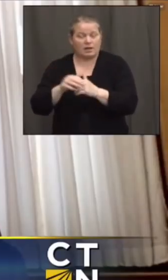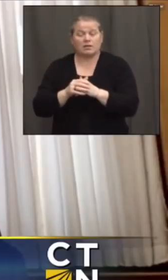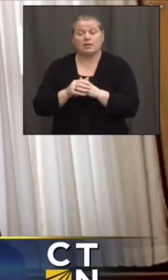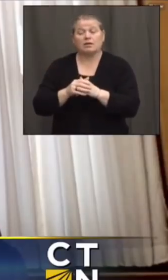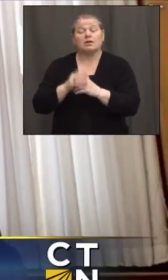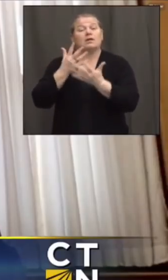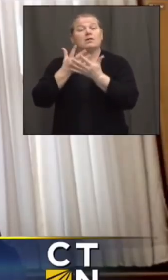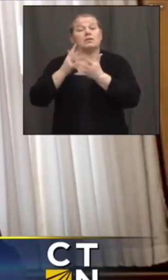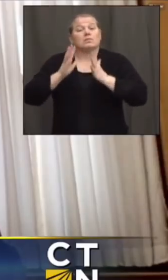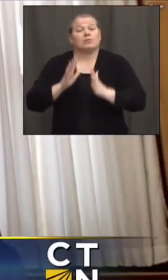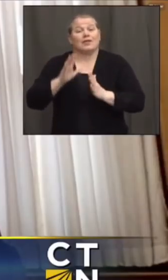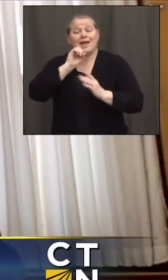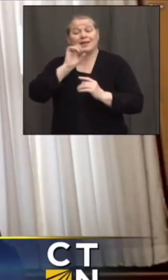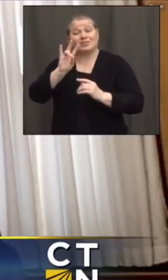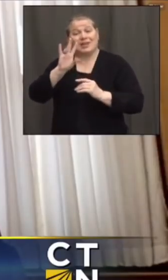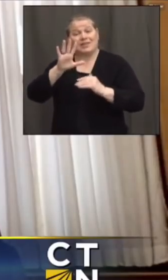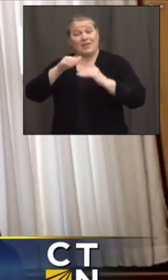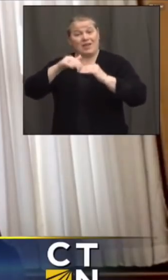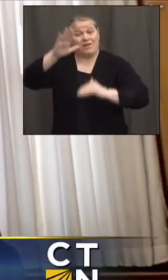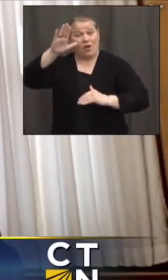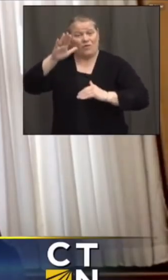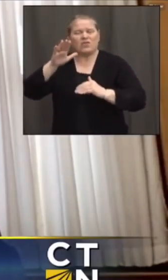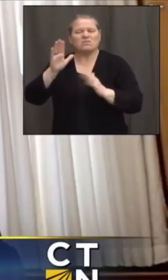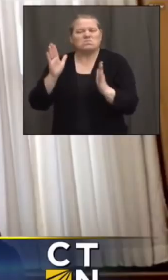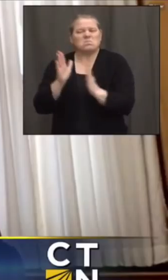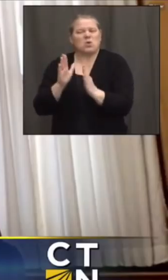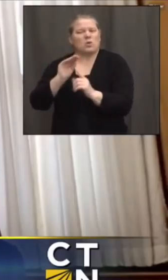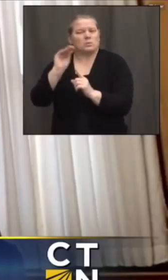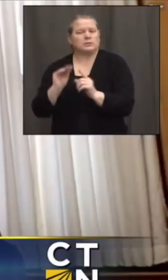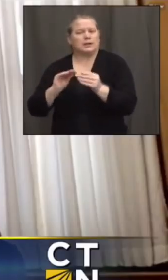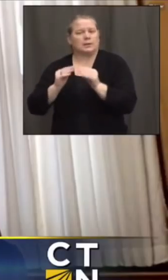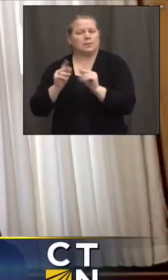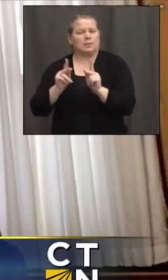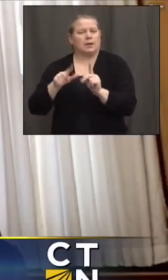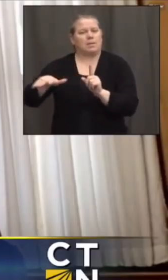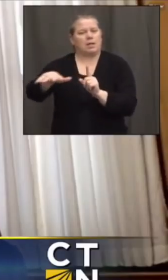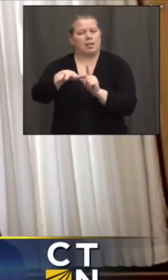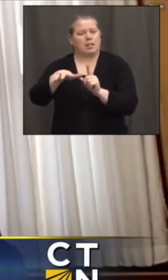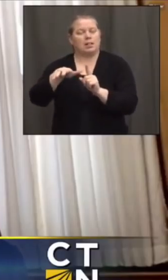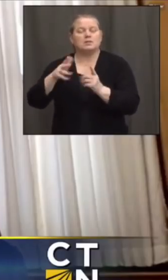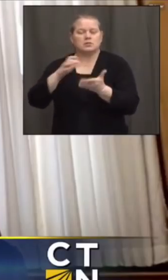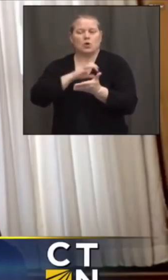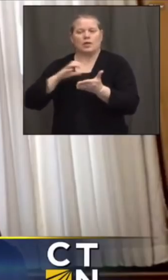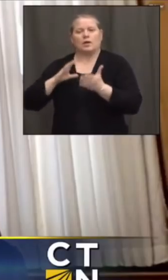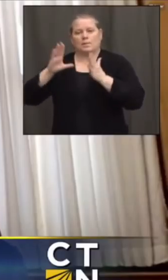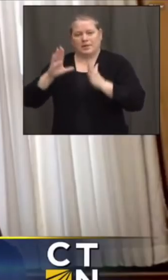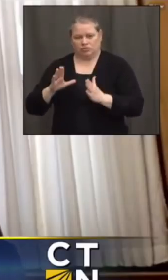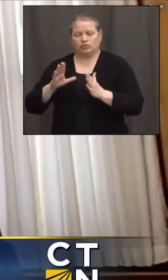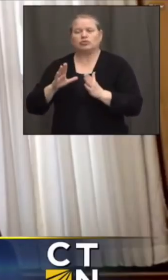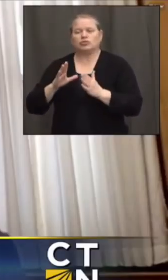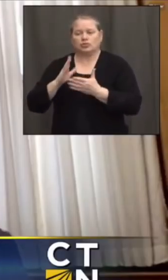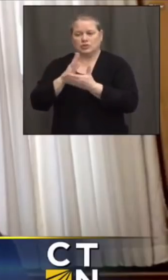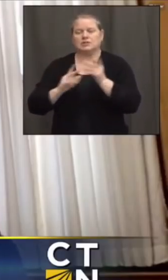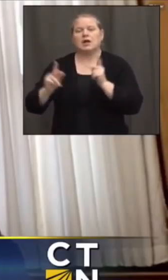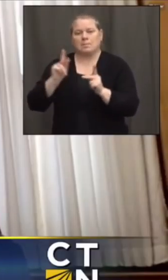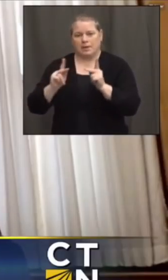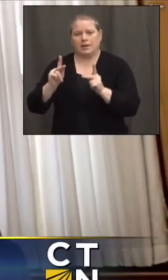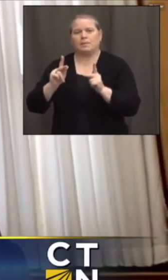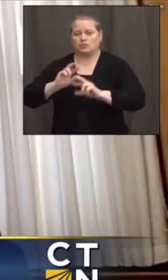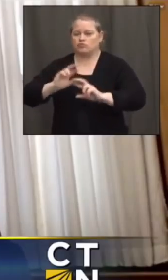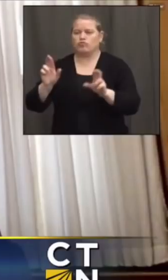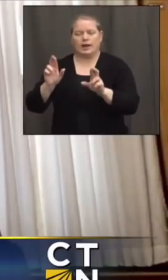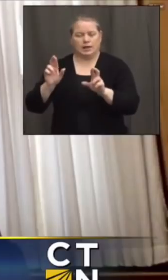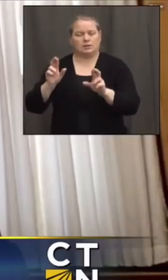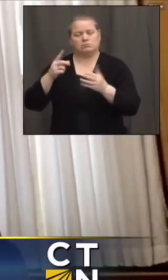75 and above is relatively small, we were able to, Commissioner Quiros has been able to pull some strings, move people around, and get those folks done on Monday.